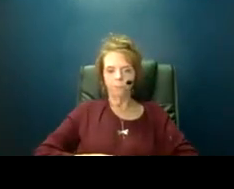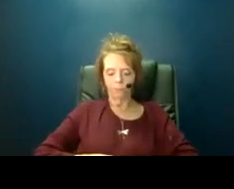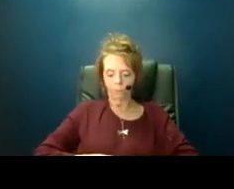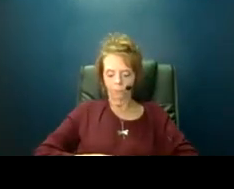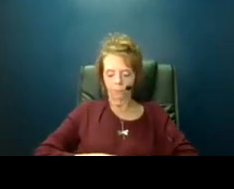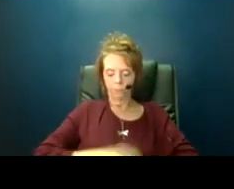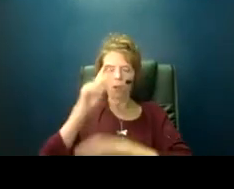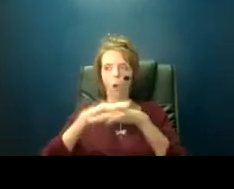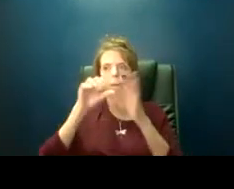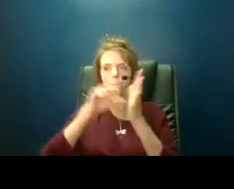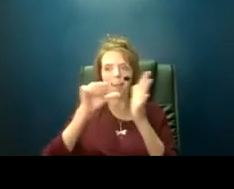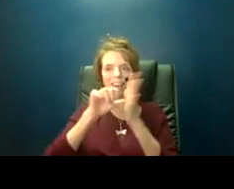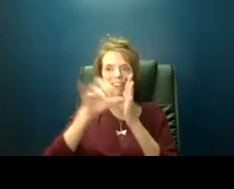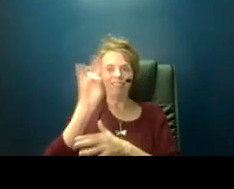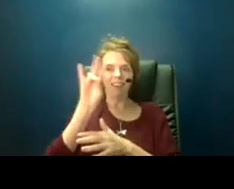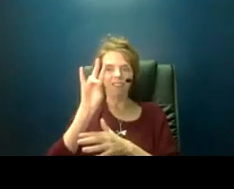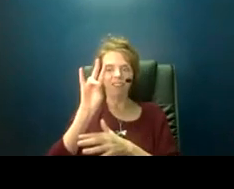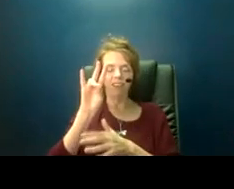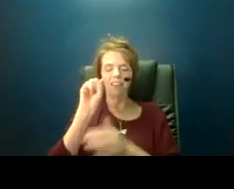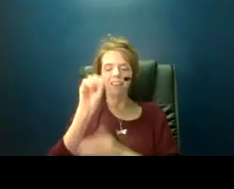page 7, the sketchbook prompts.